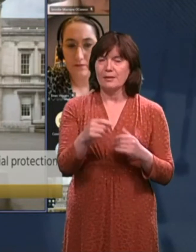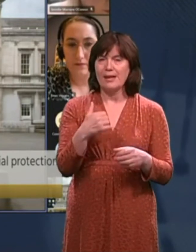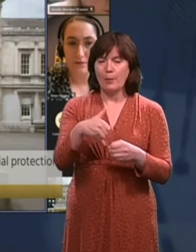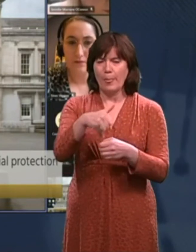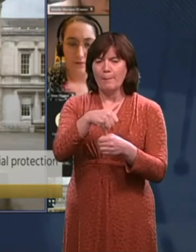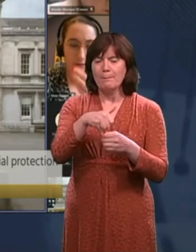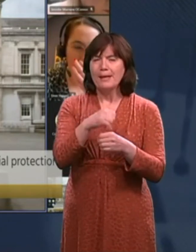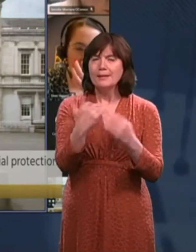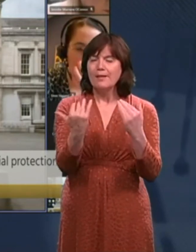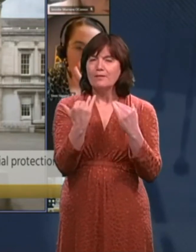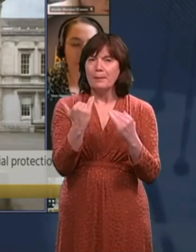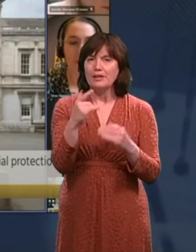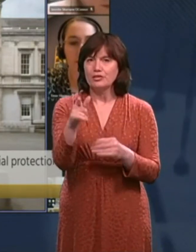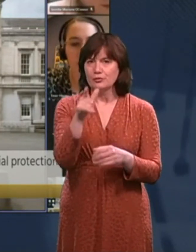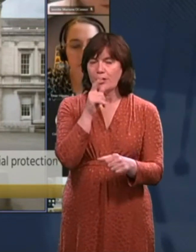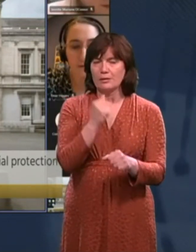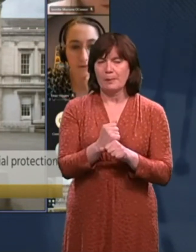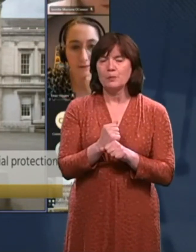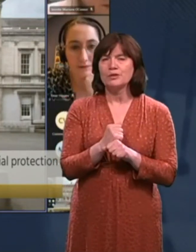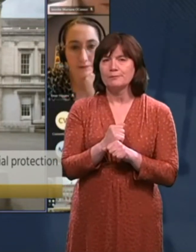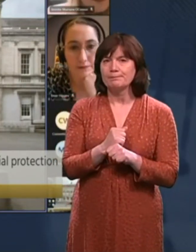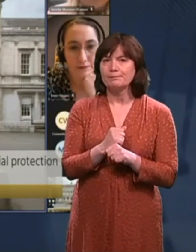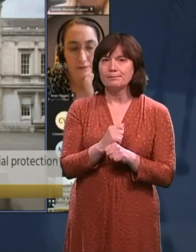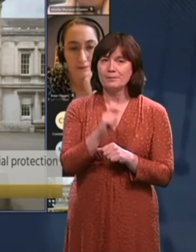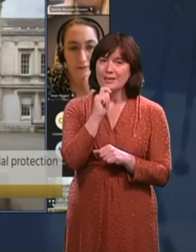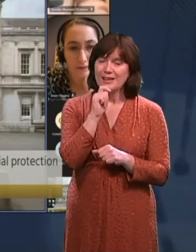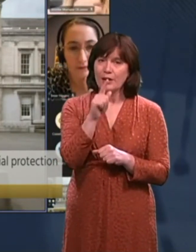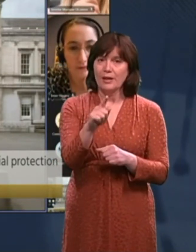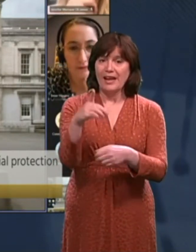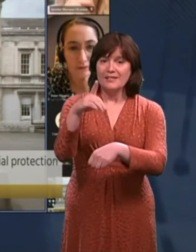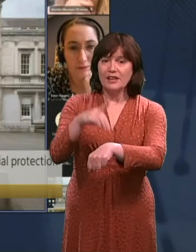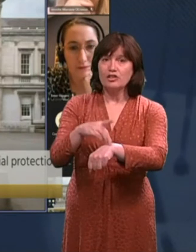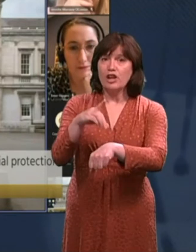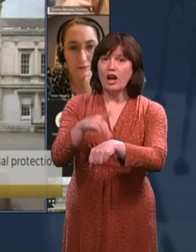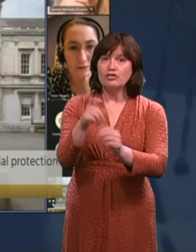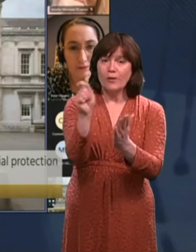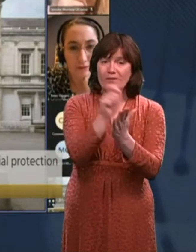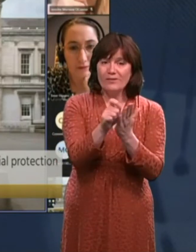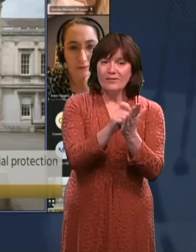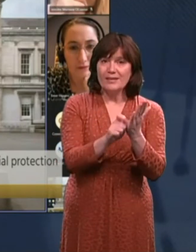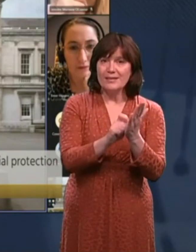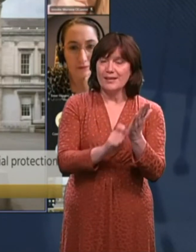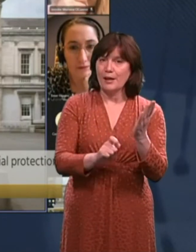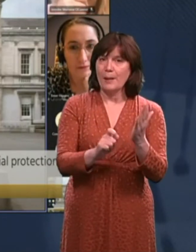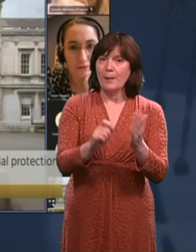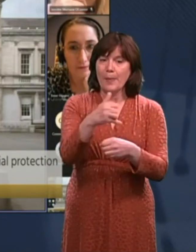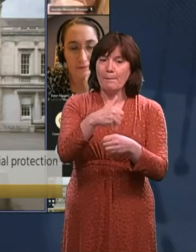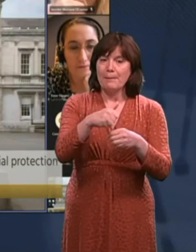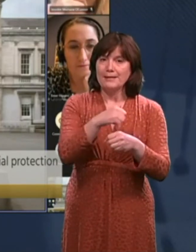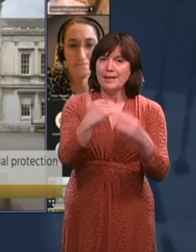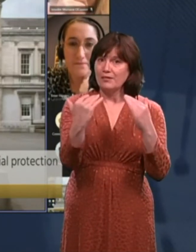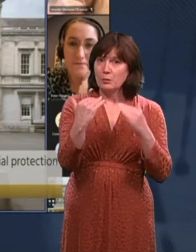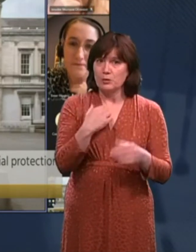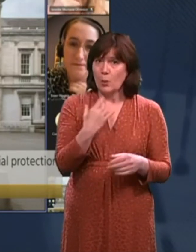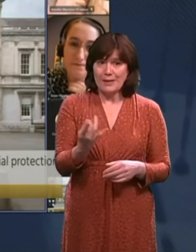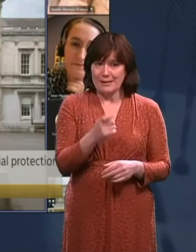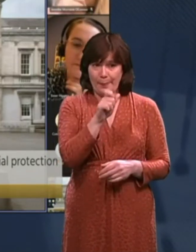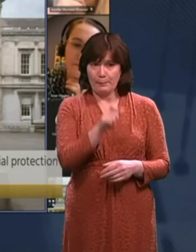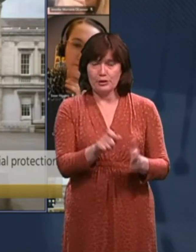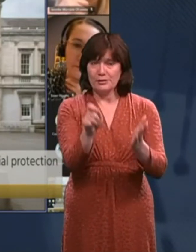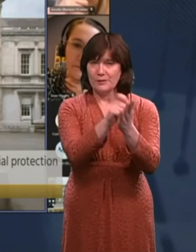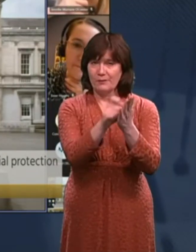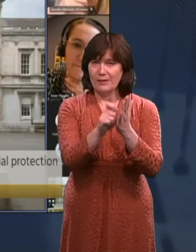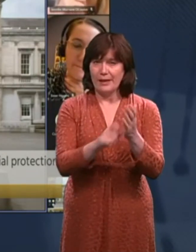information, just to tell you, Deputy, it's actually the doctor fills up the medical information. We're not asking the applicant to fill it